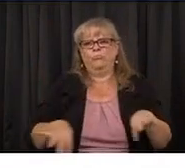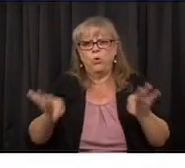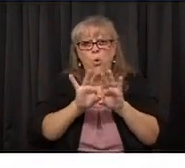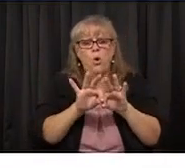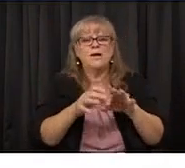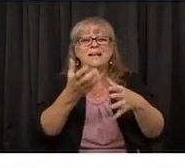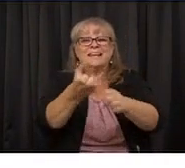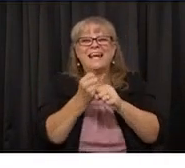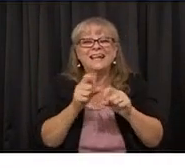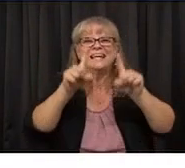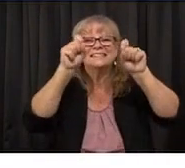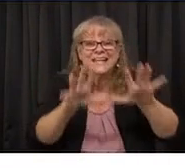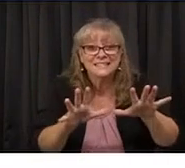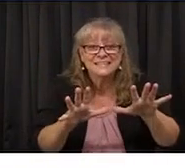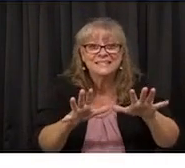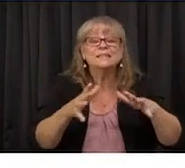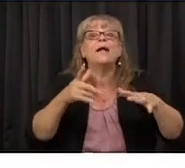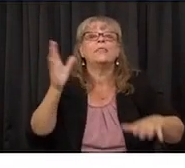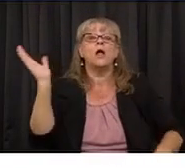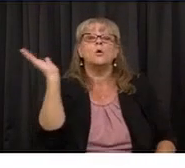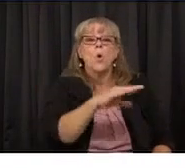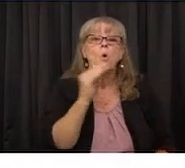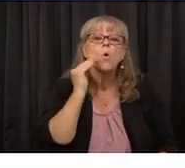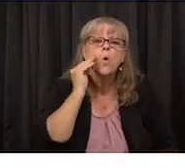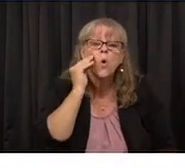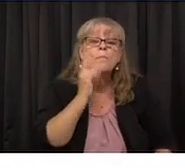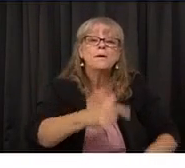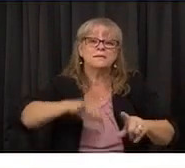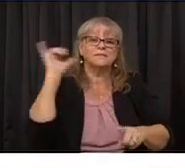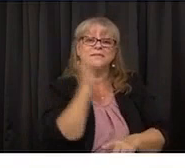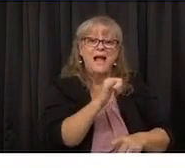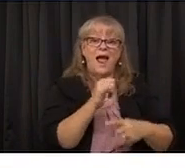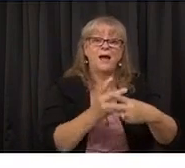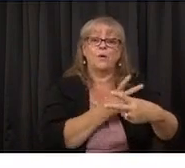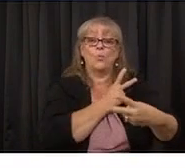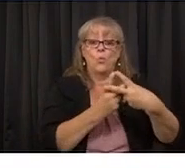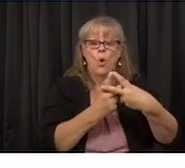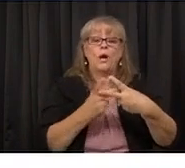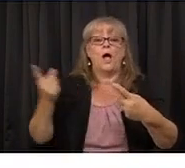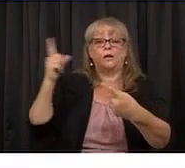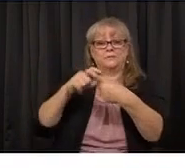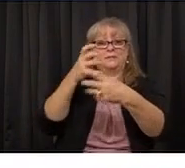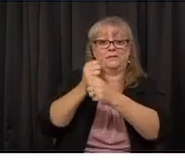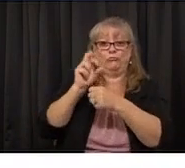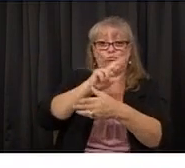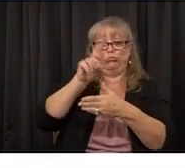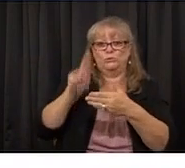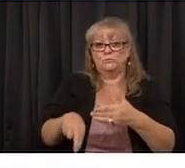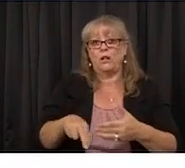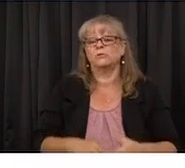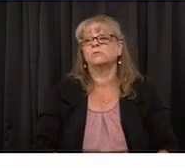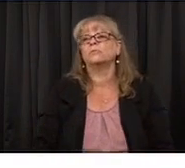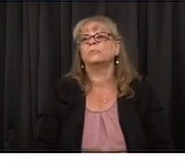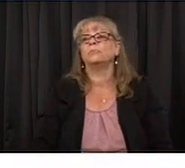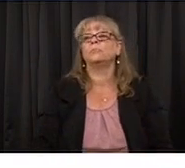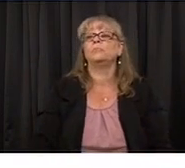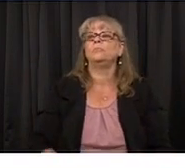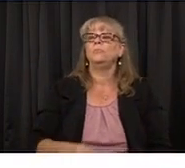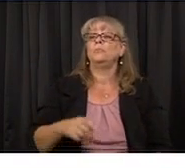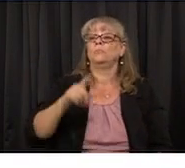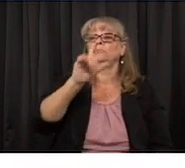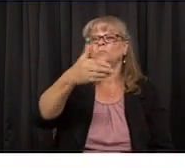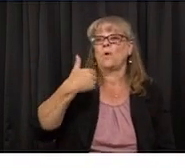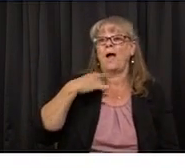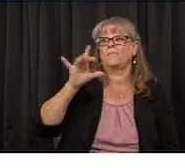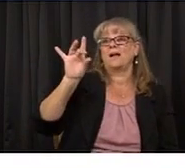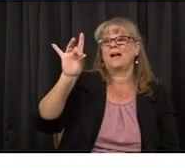announced that the Corporation for National and Community Service is mobilizing 800 AmeriCorps and Senior Corps volunteers to support our response through